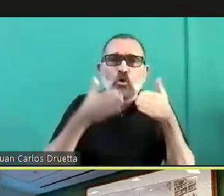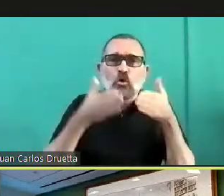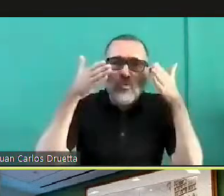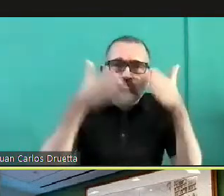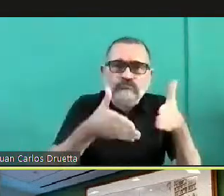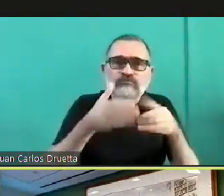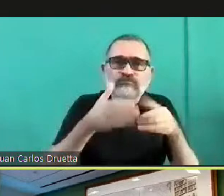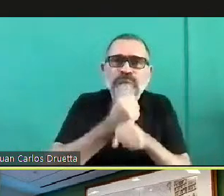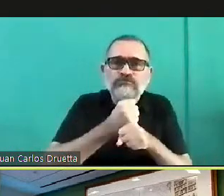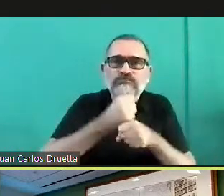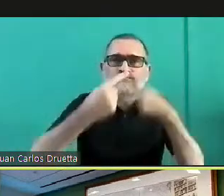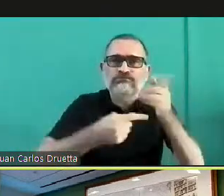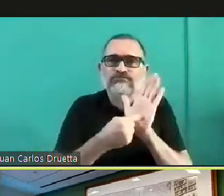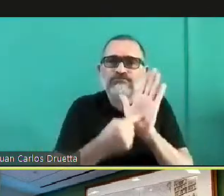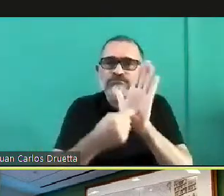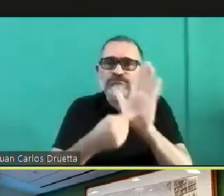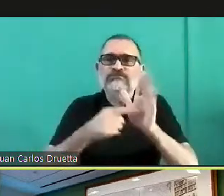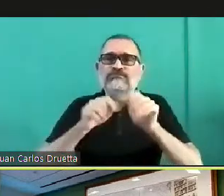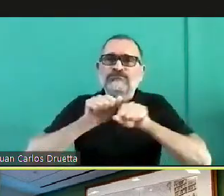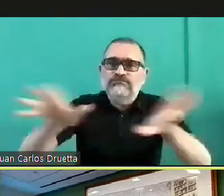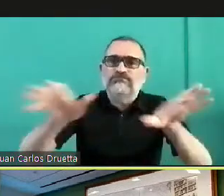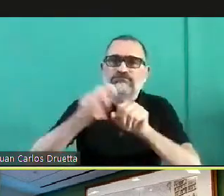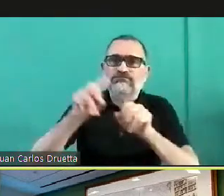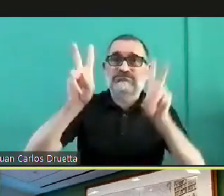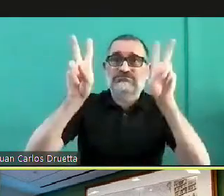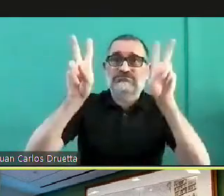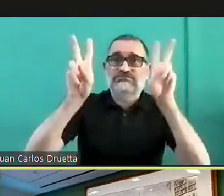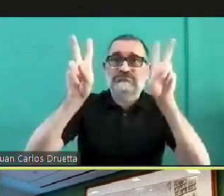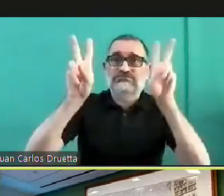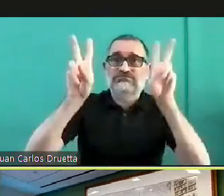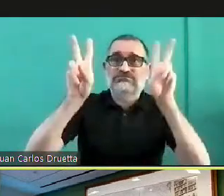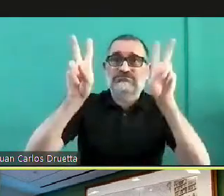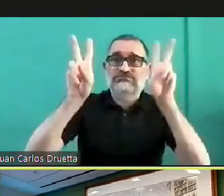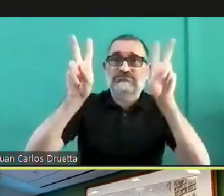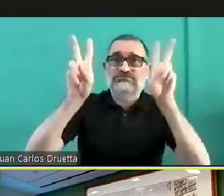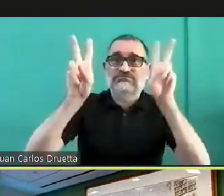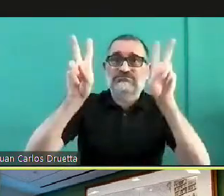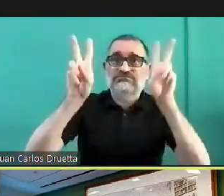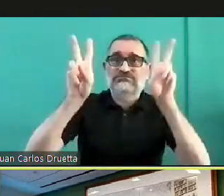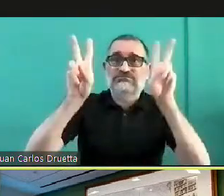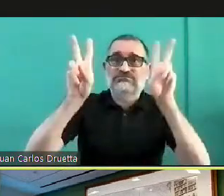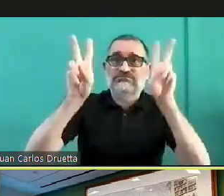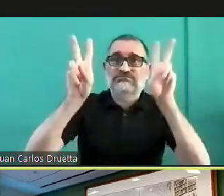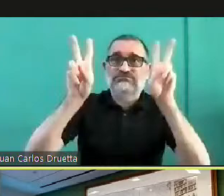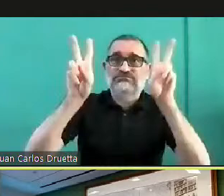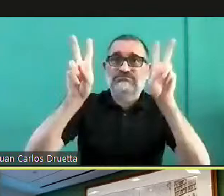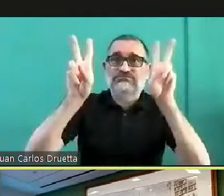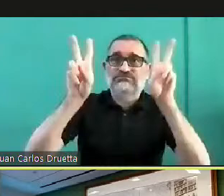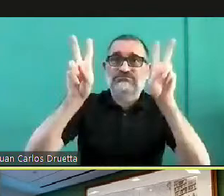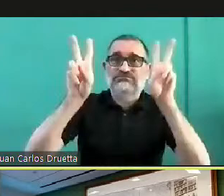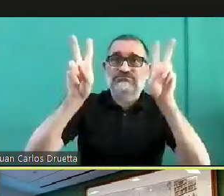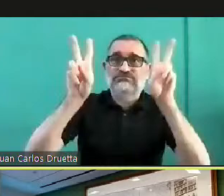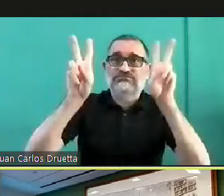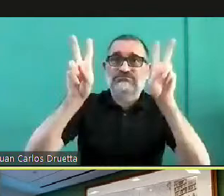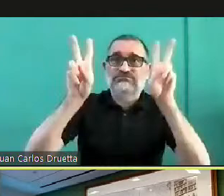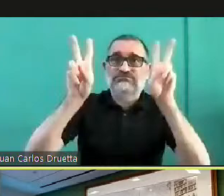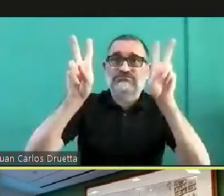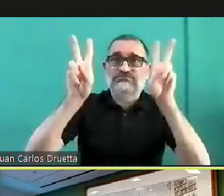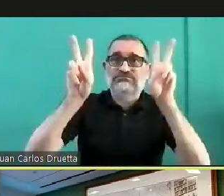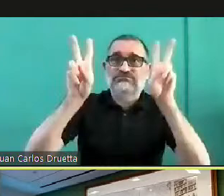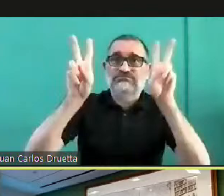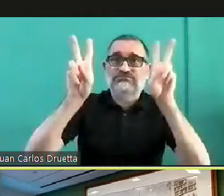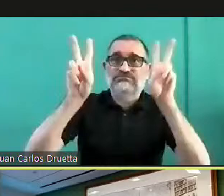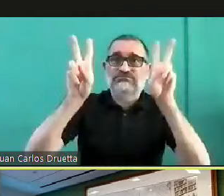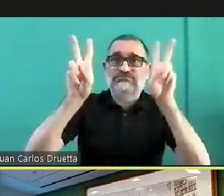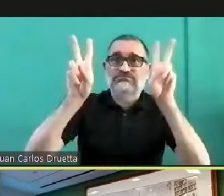we supported Mexico City to become a smoke-free city. And now in 2021, the progress is absolutely remarkable. And even though